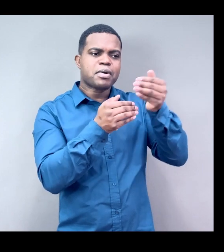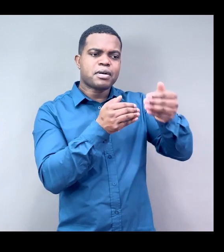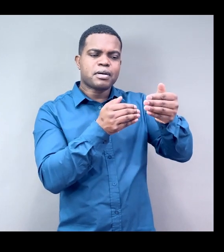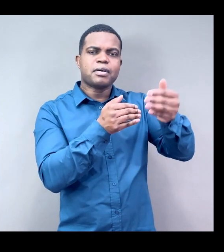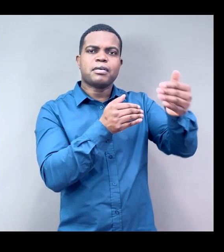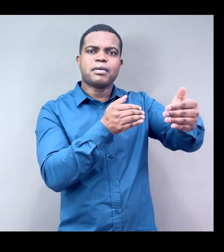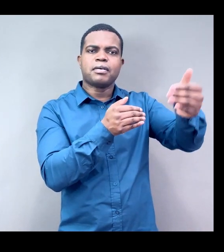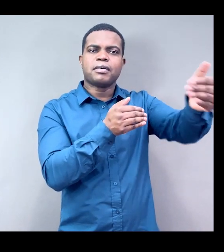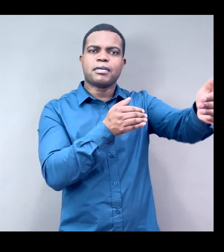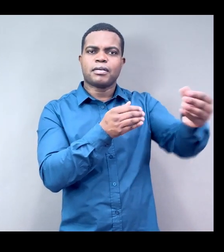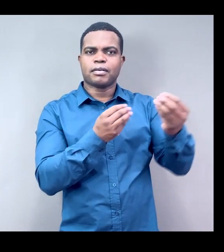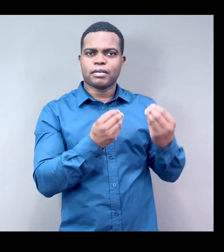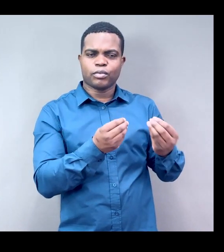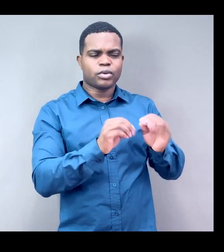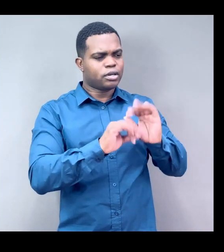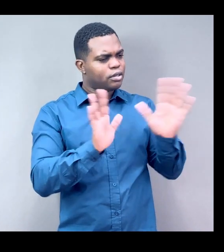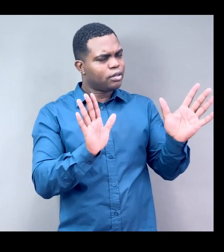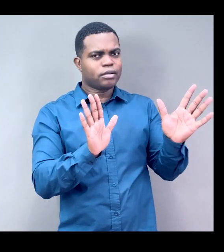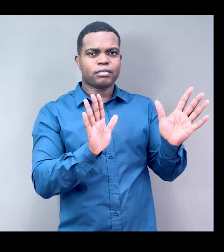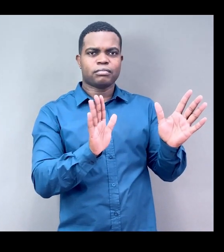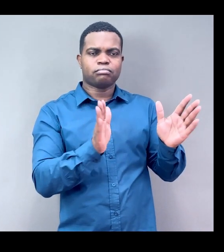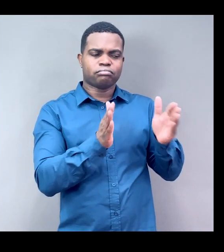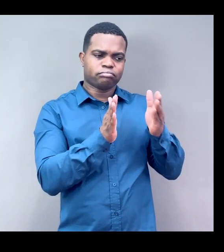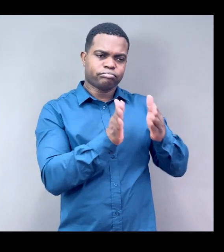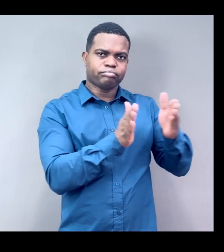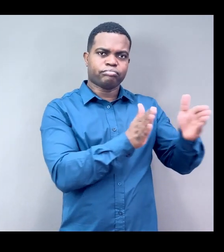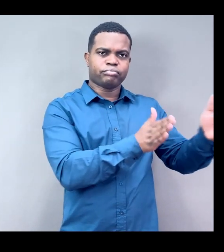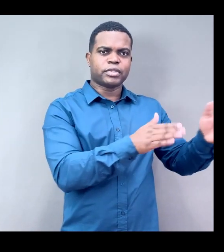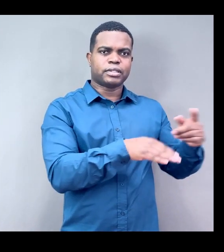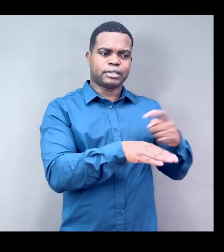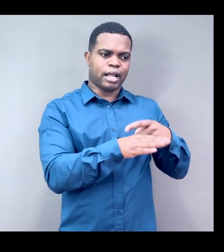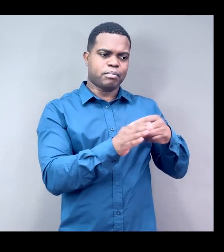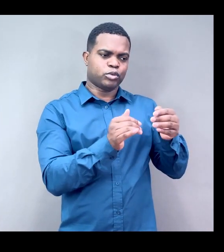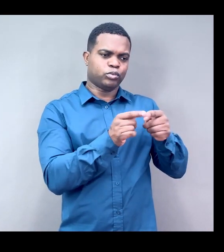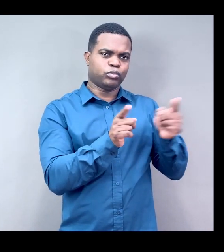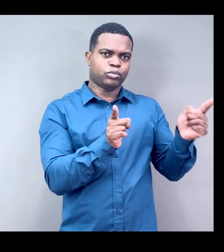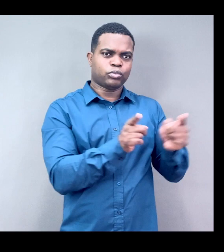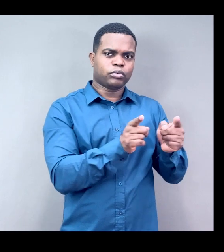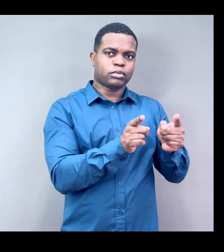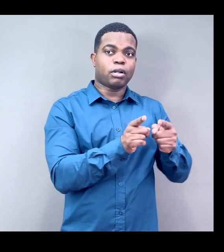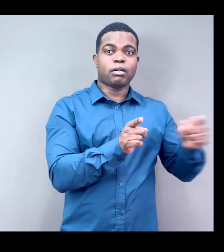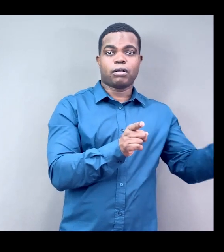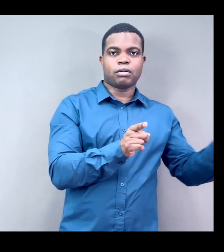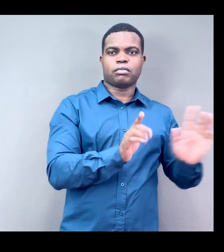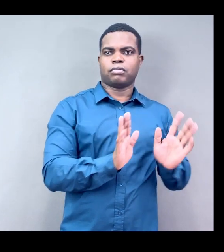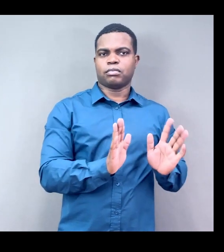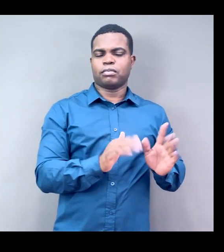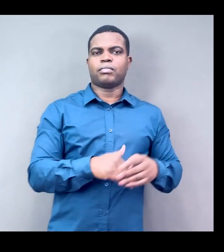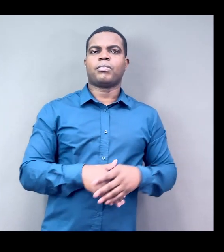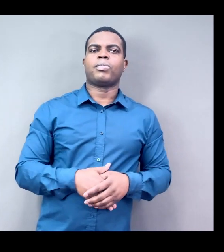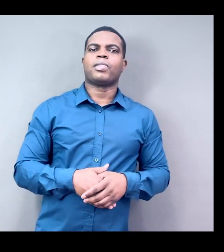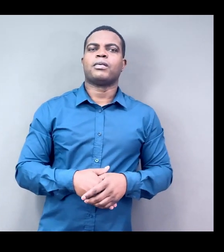clear, quantifiable targets that need to be met.